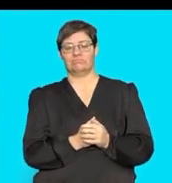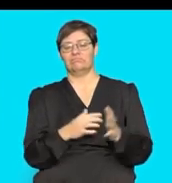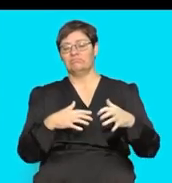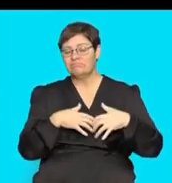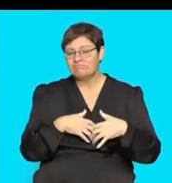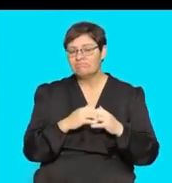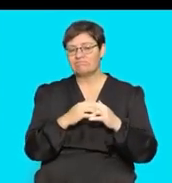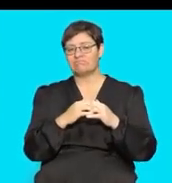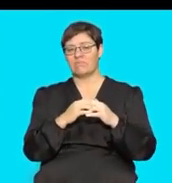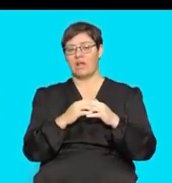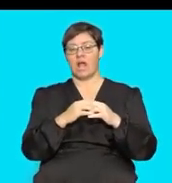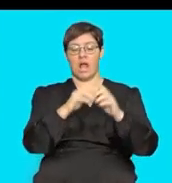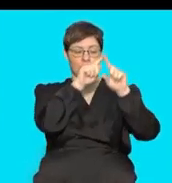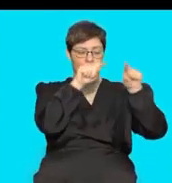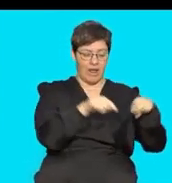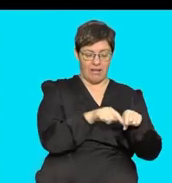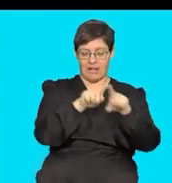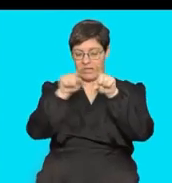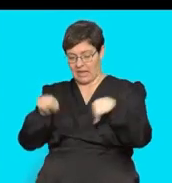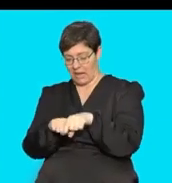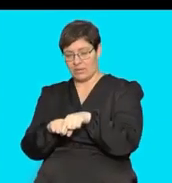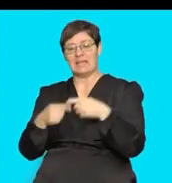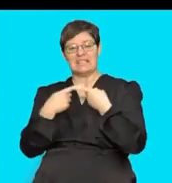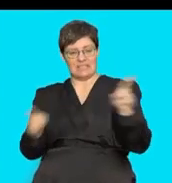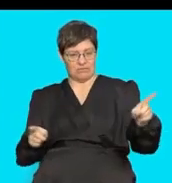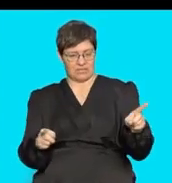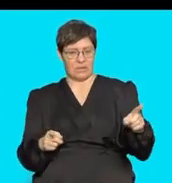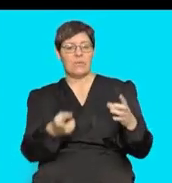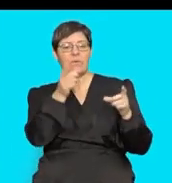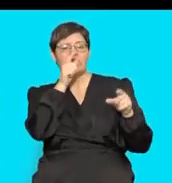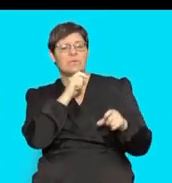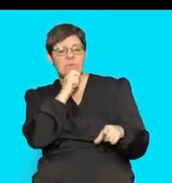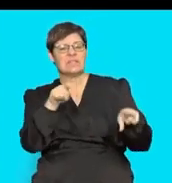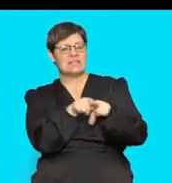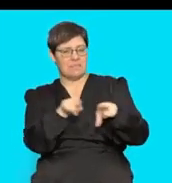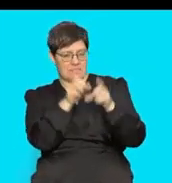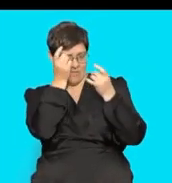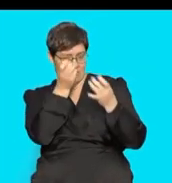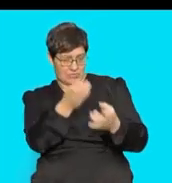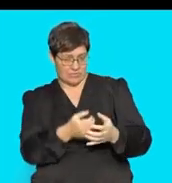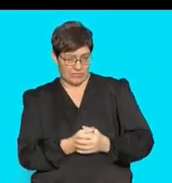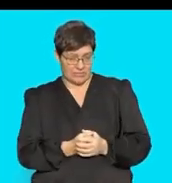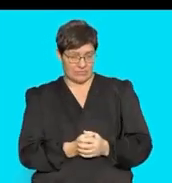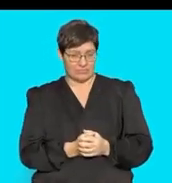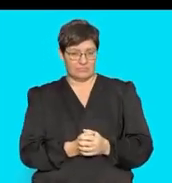draw two different triangles using the same information. Let's look at how we can do that.